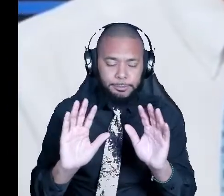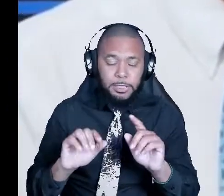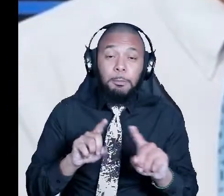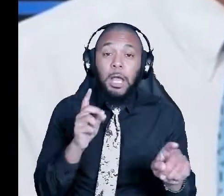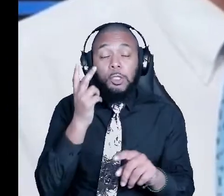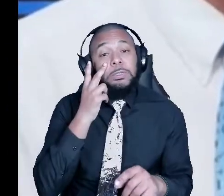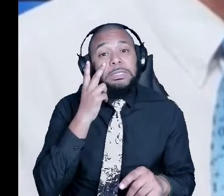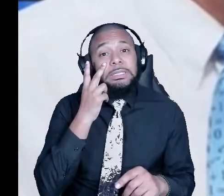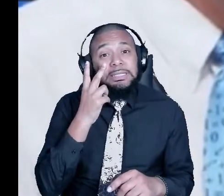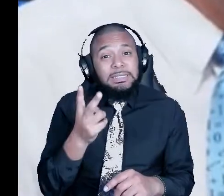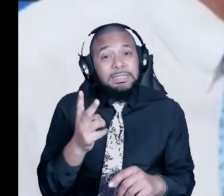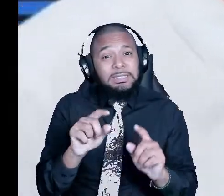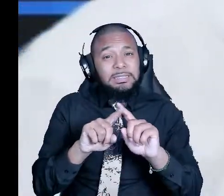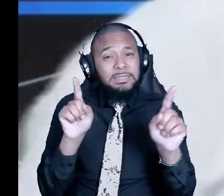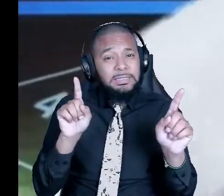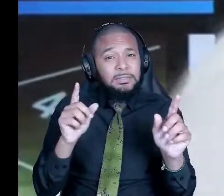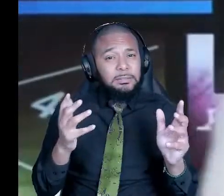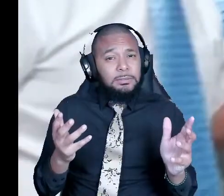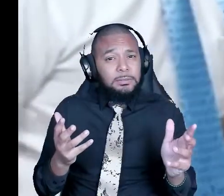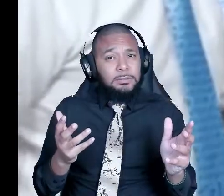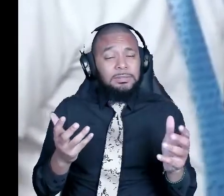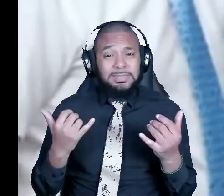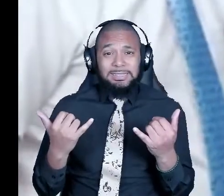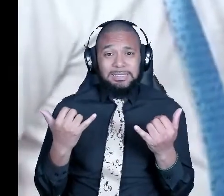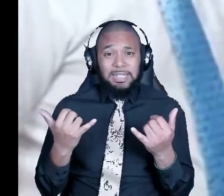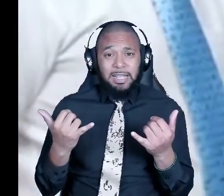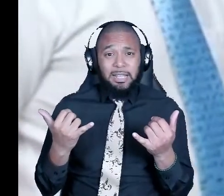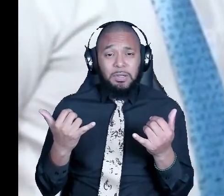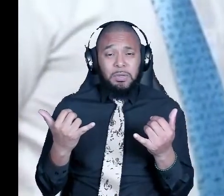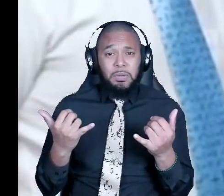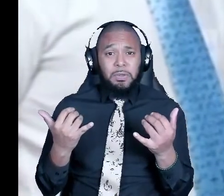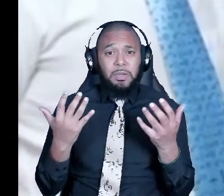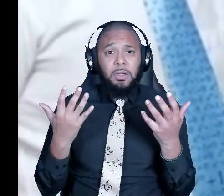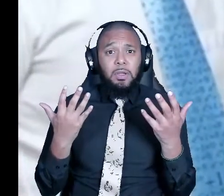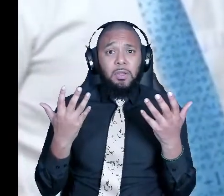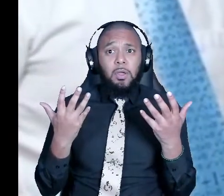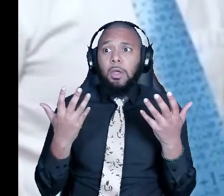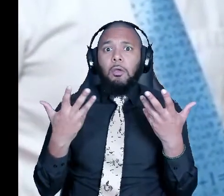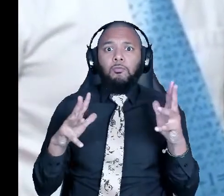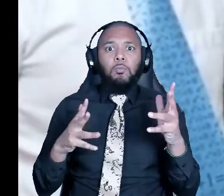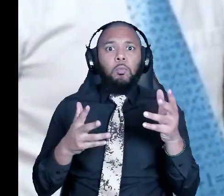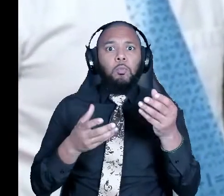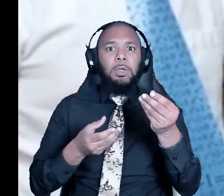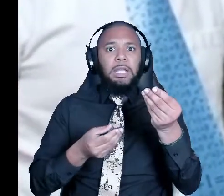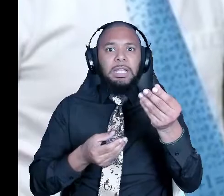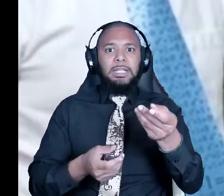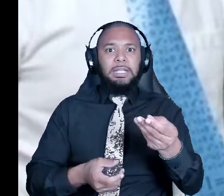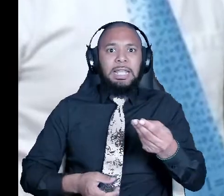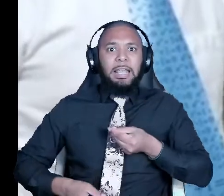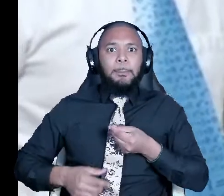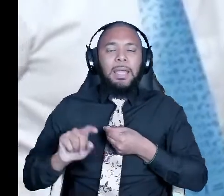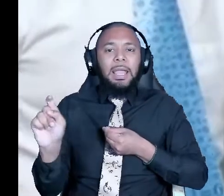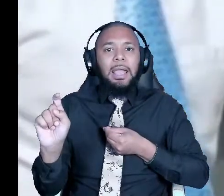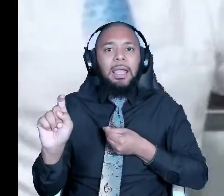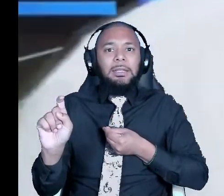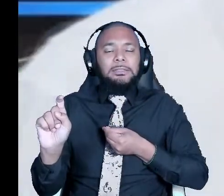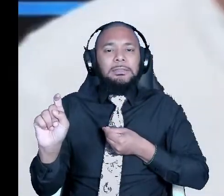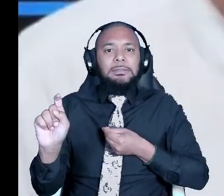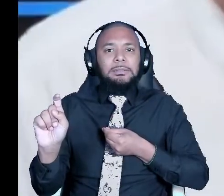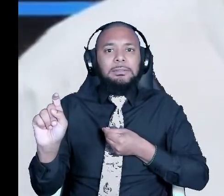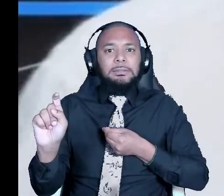difference in the system. This time, it's x's substitute that I have.